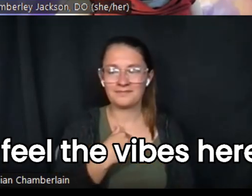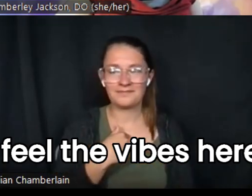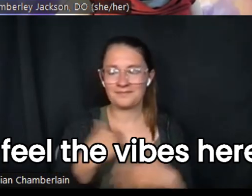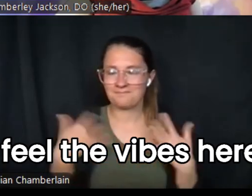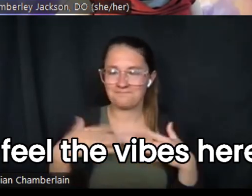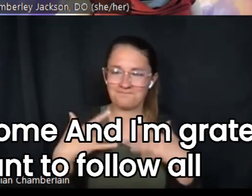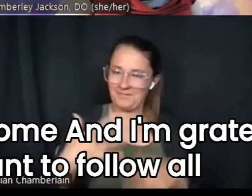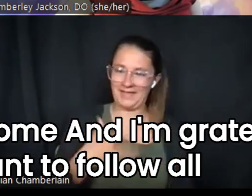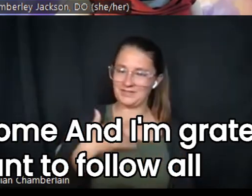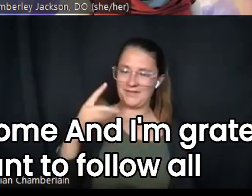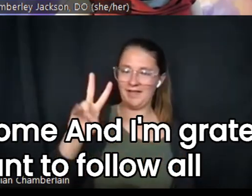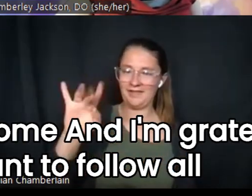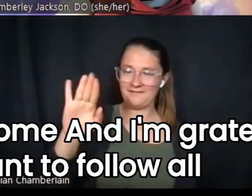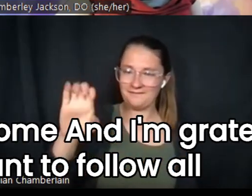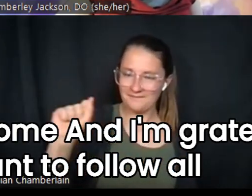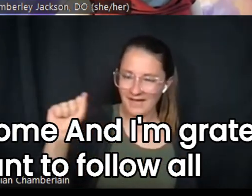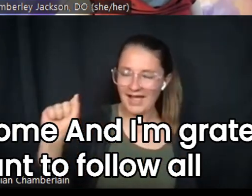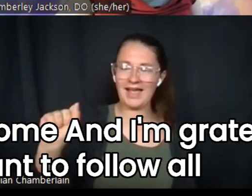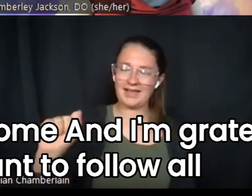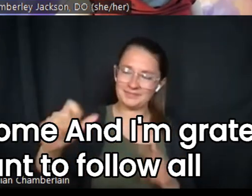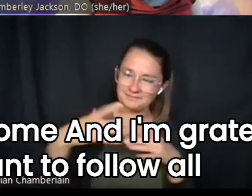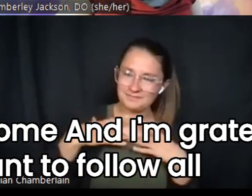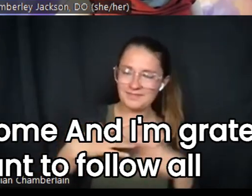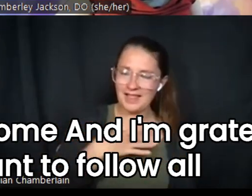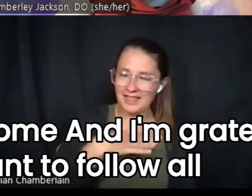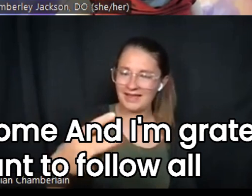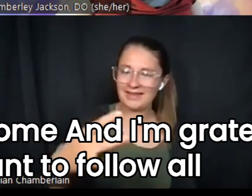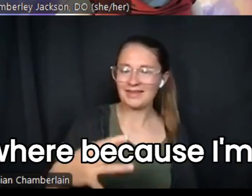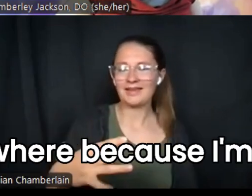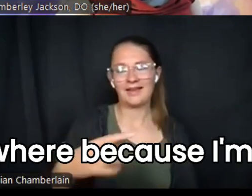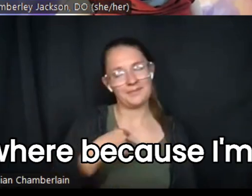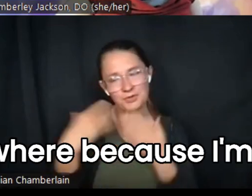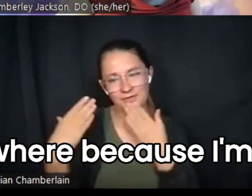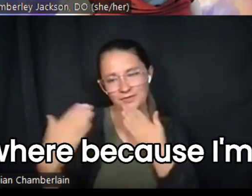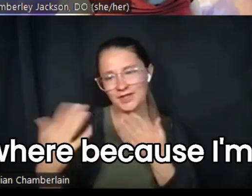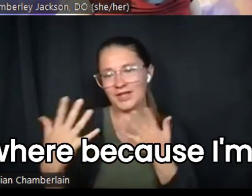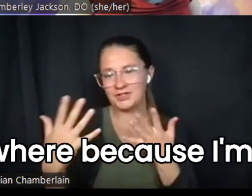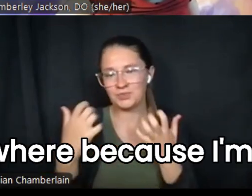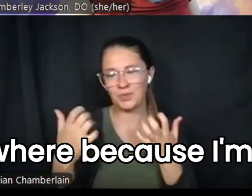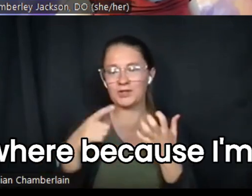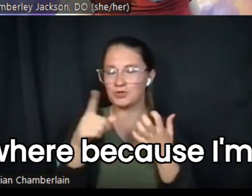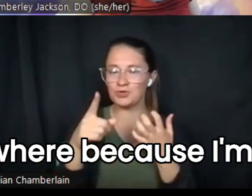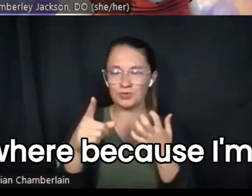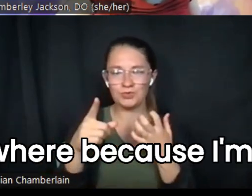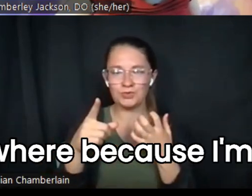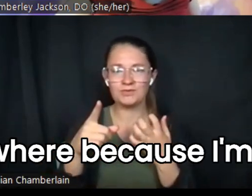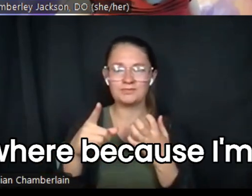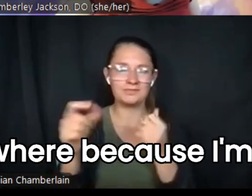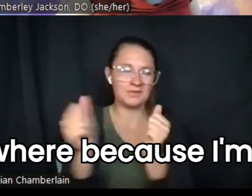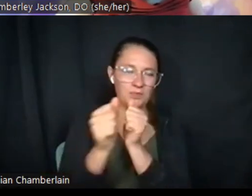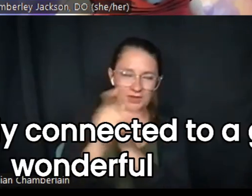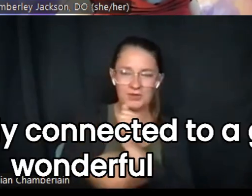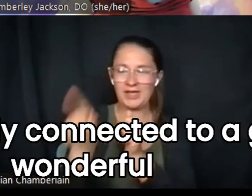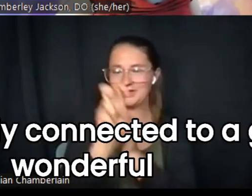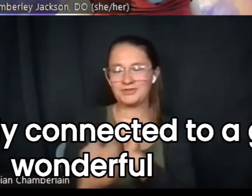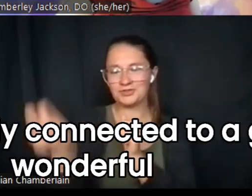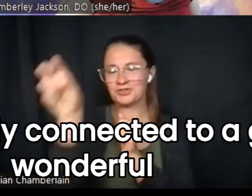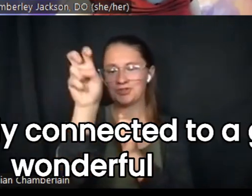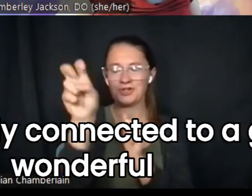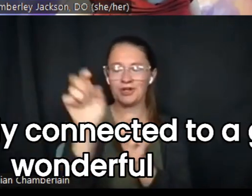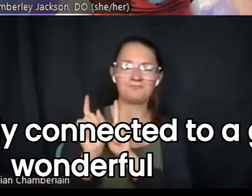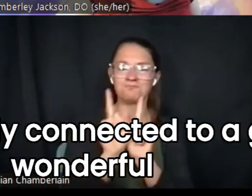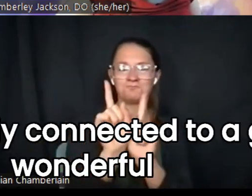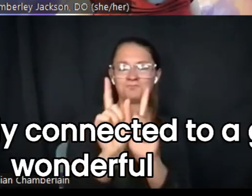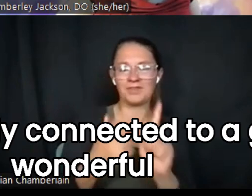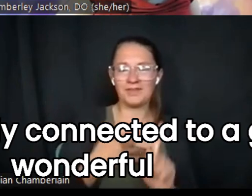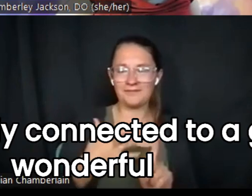feeling the vibes here, and it's been awesome. And I'm grateful, and I want to follow all of you everywhere because I am feeling really connected